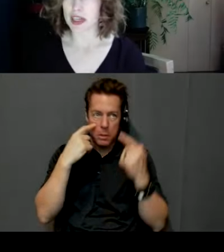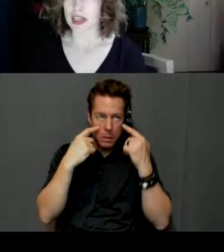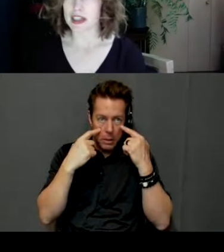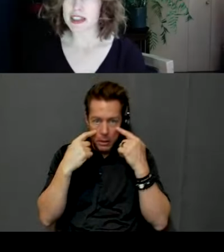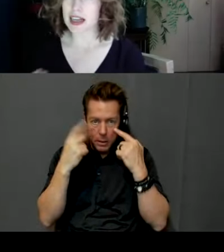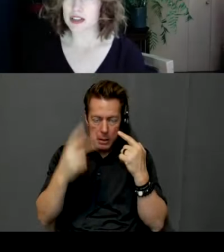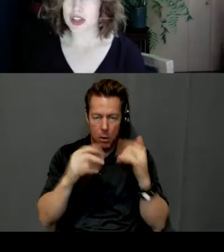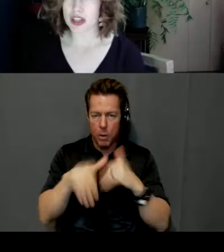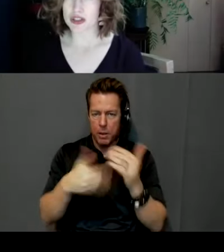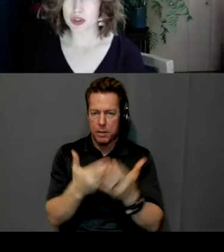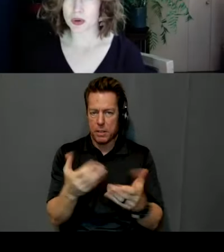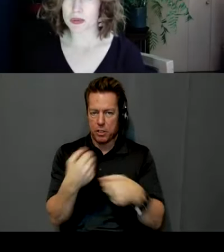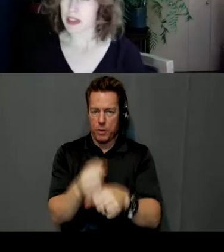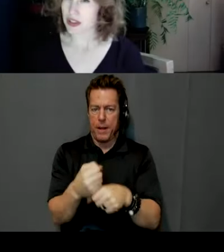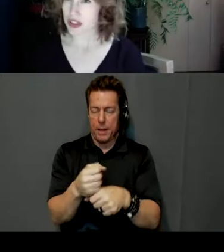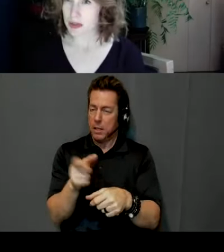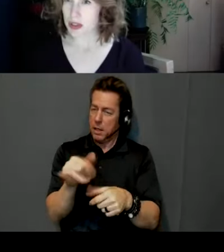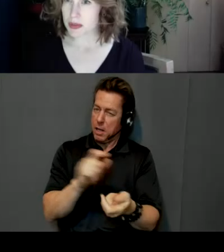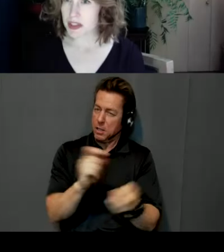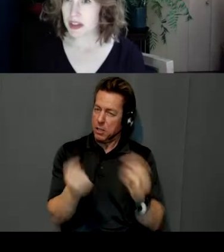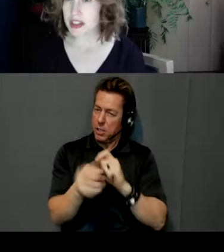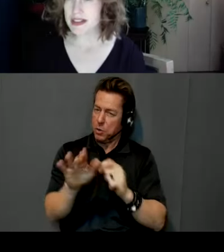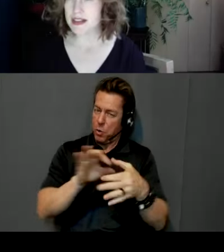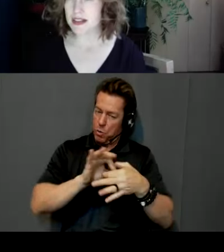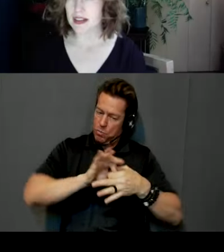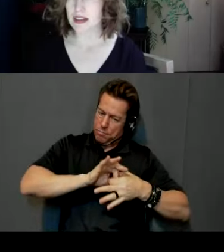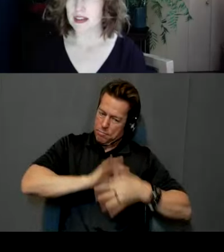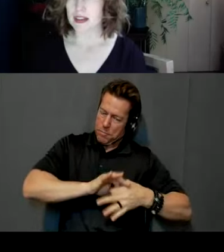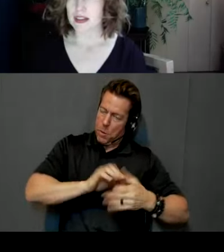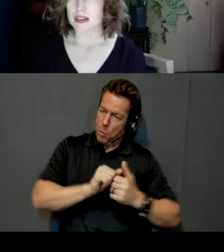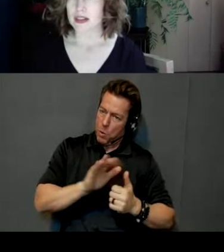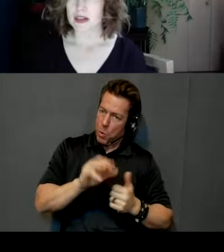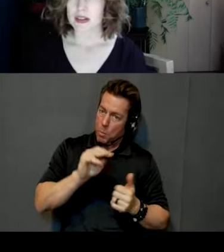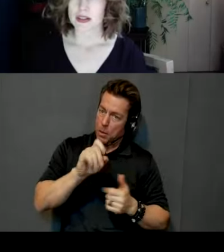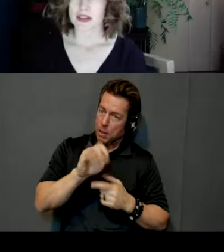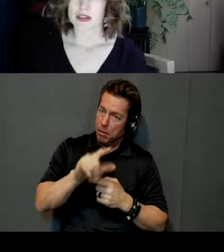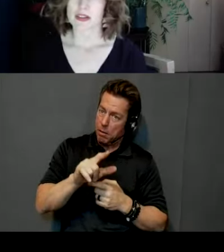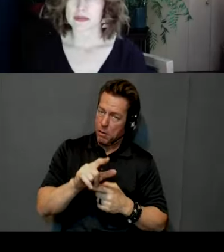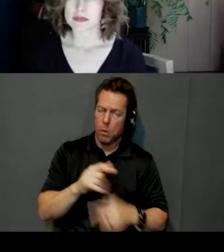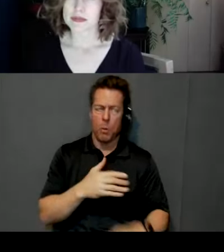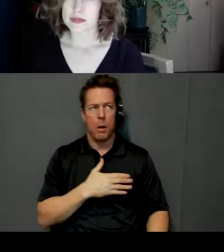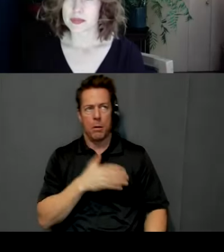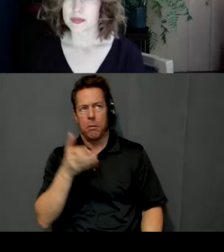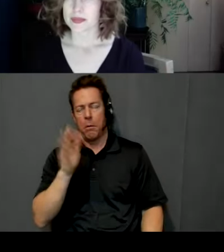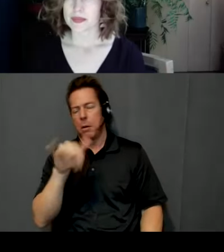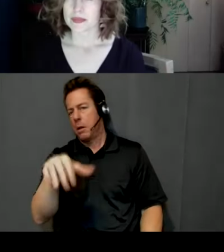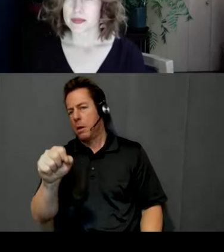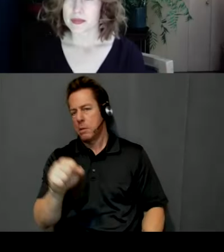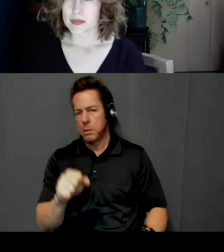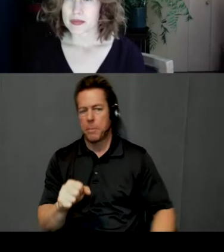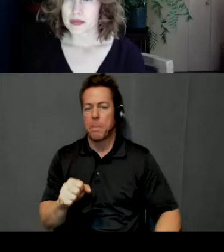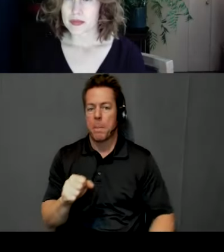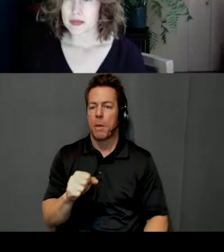being created, did that change your relationship to your materials? Oh my God, yes, because it's funny,